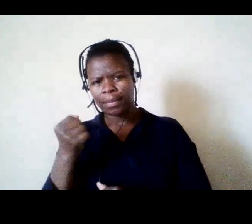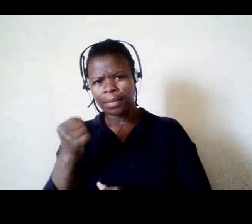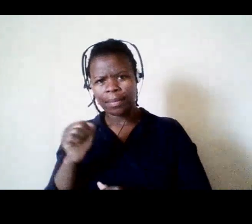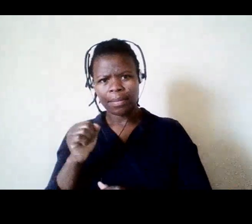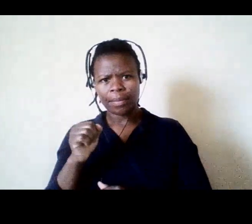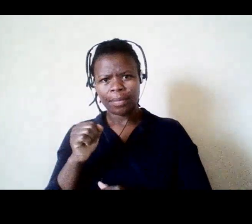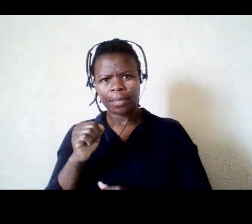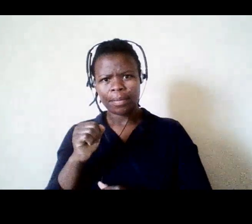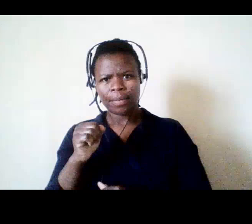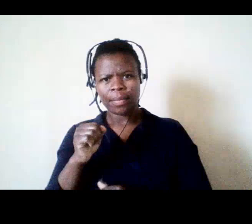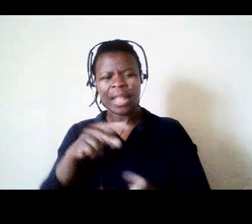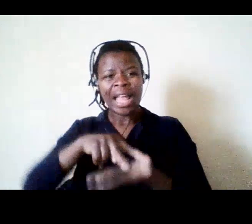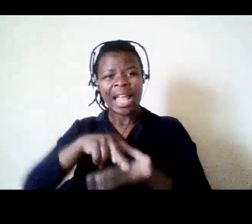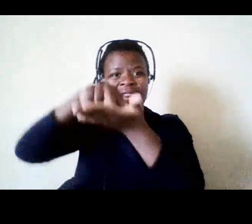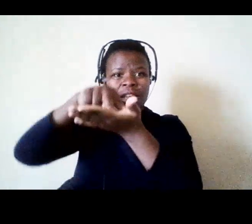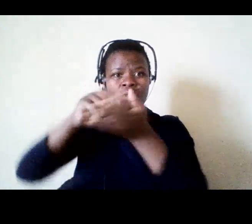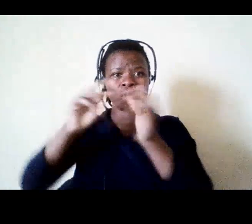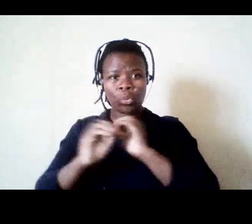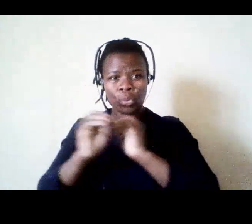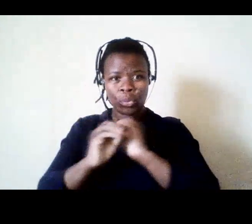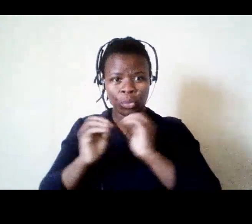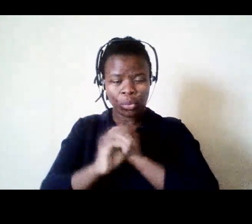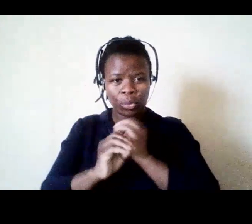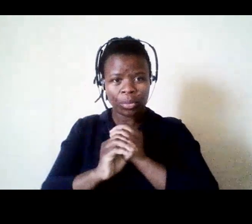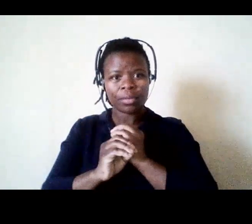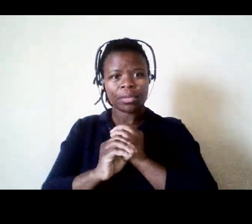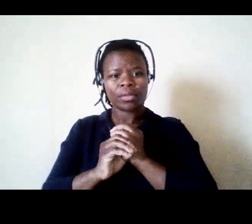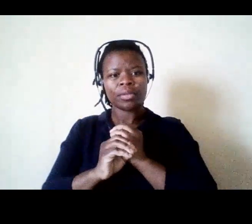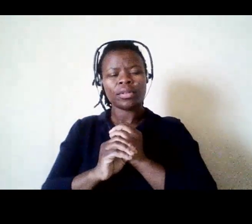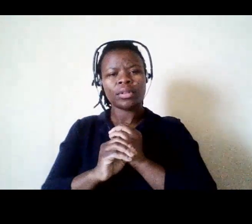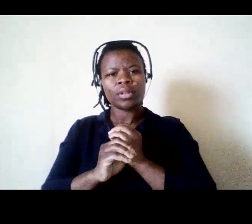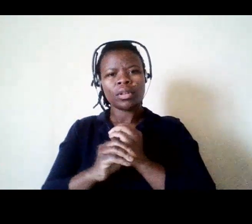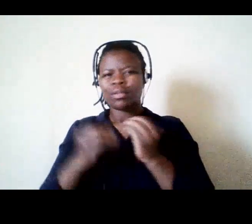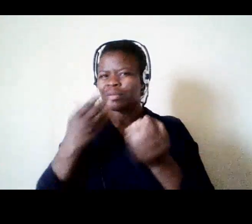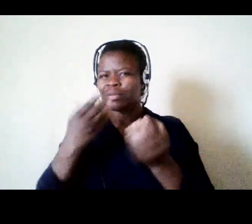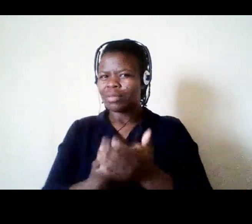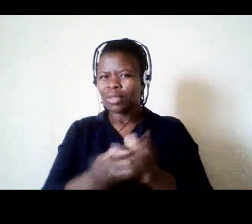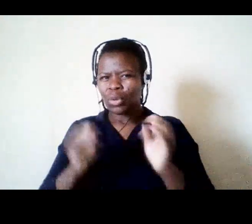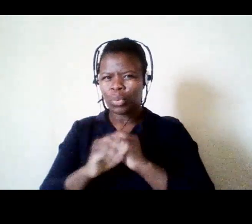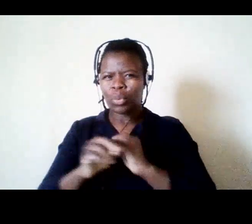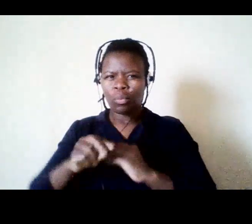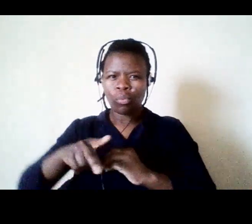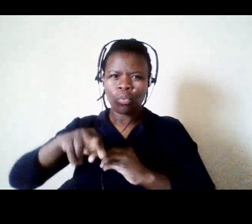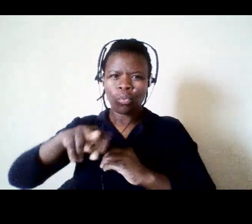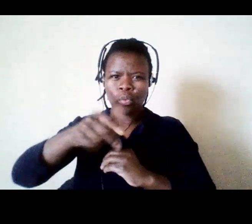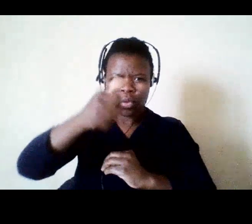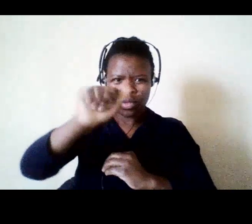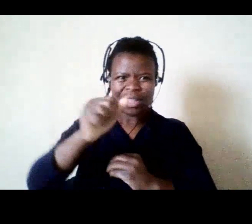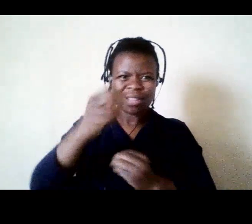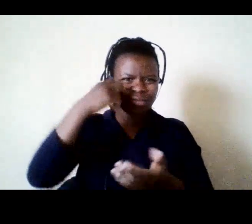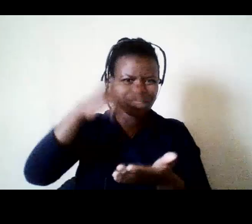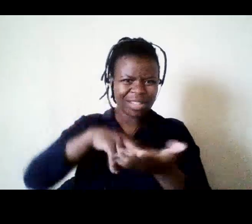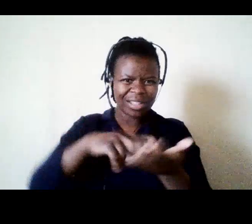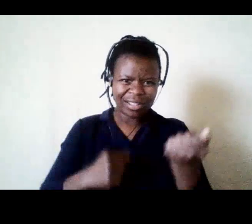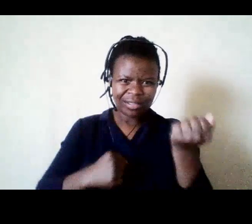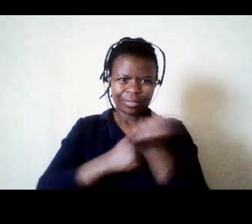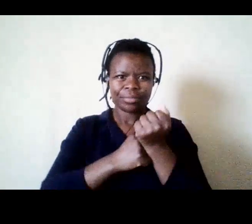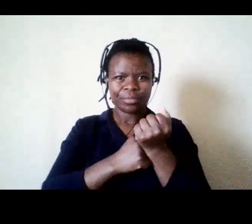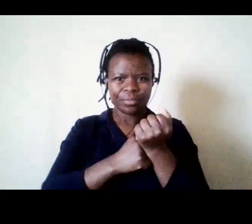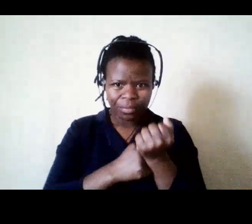no lifts, and then he was unable to walk by himself. He needed someone to